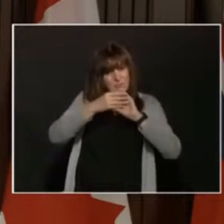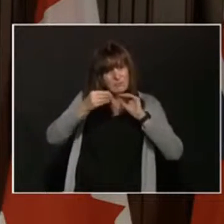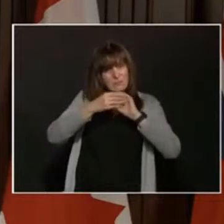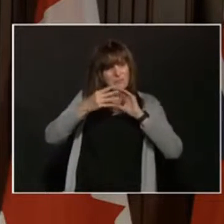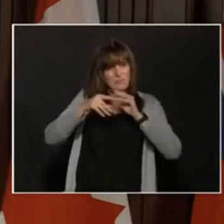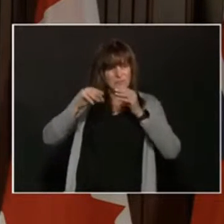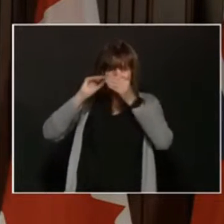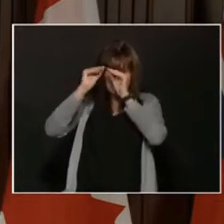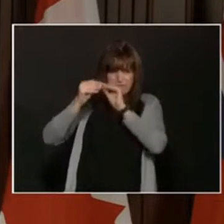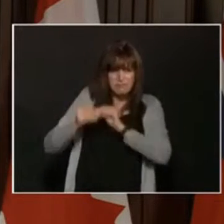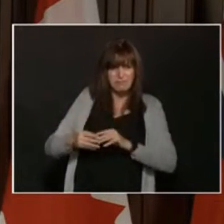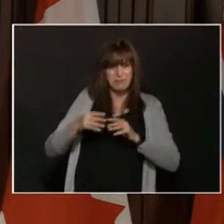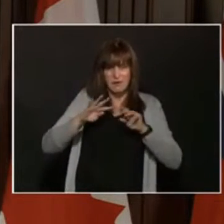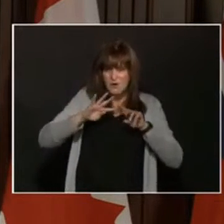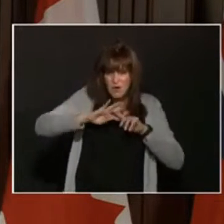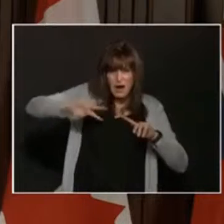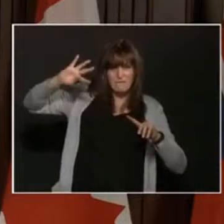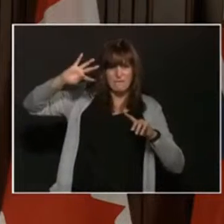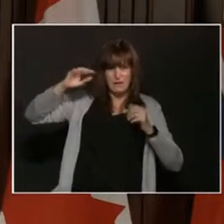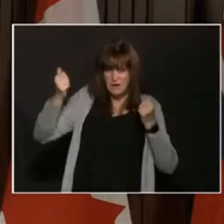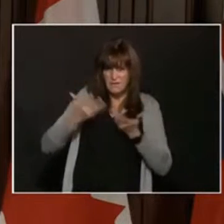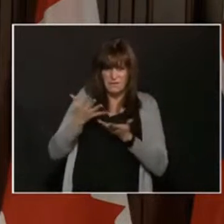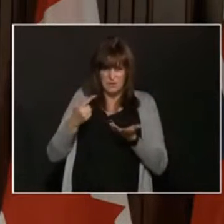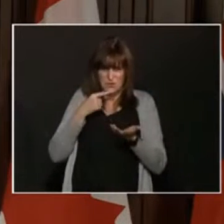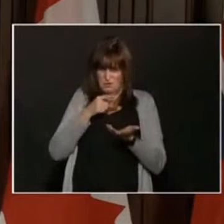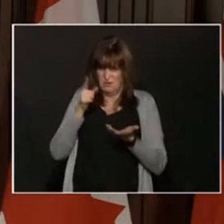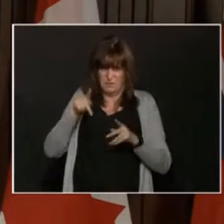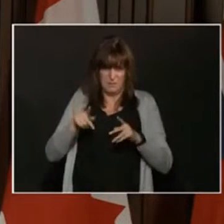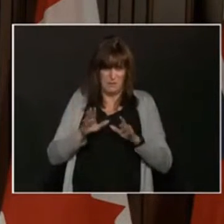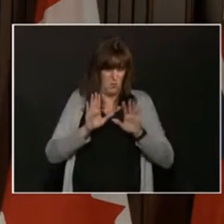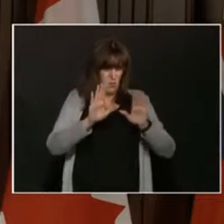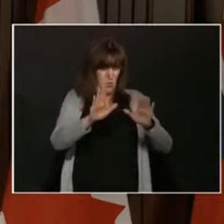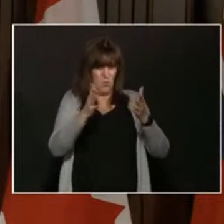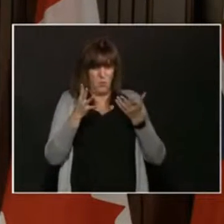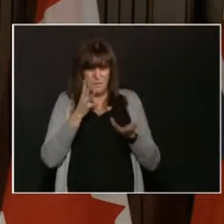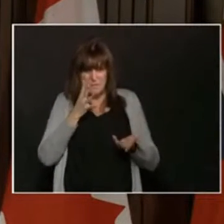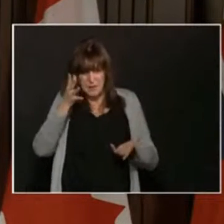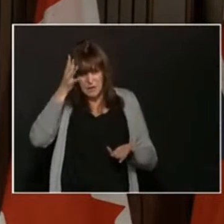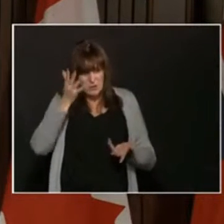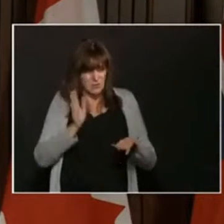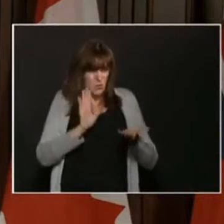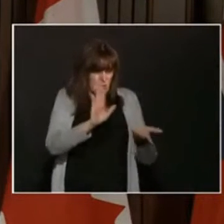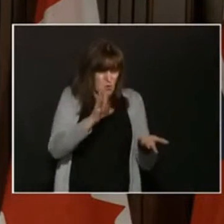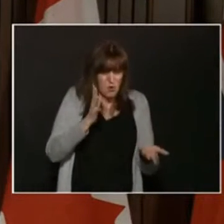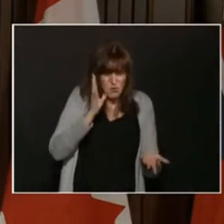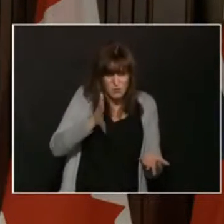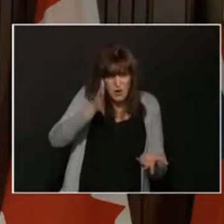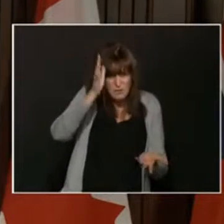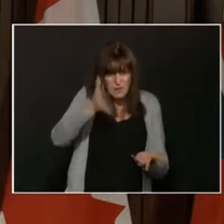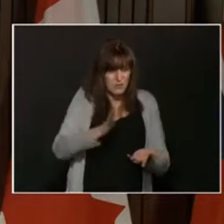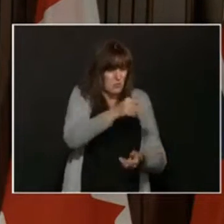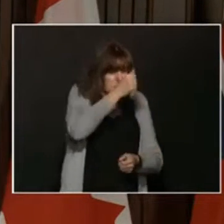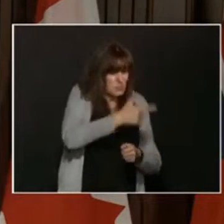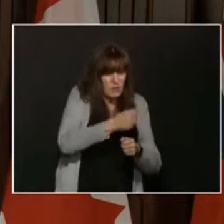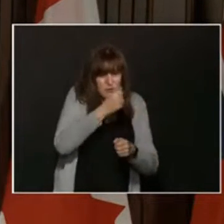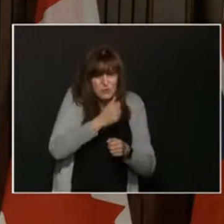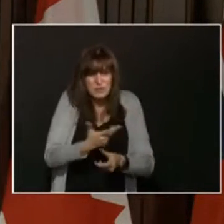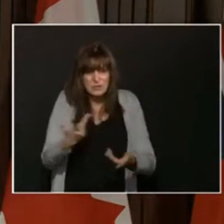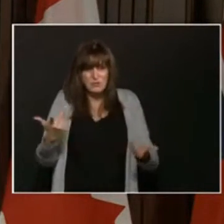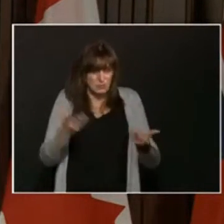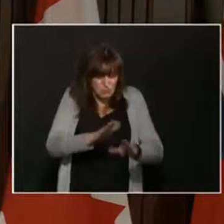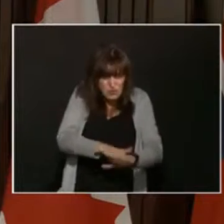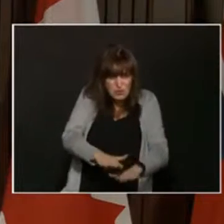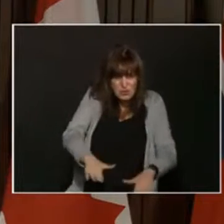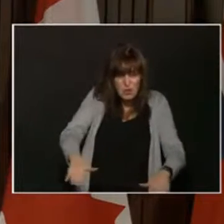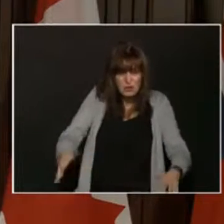are people. Those are your parents, your grandparents, your siblings, your children. And we all need to take